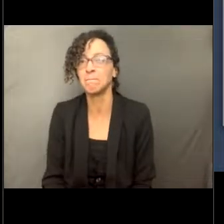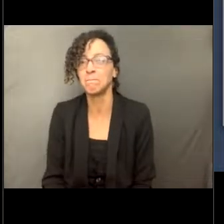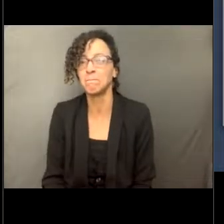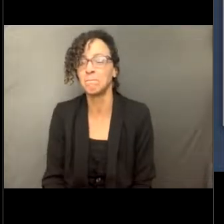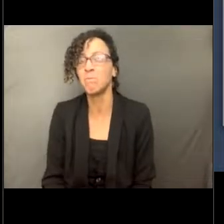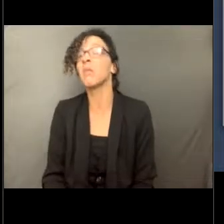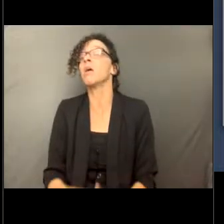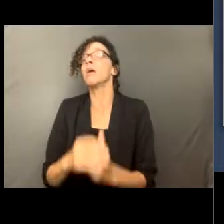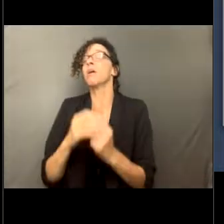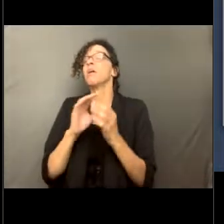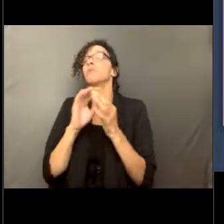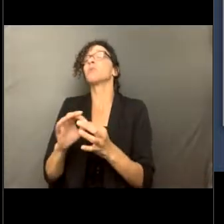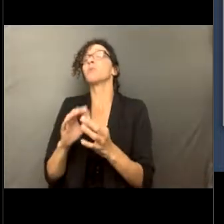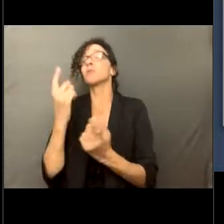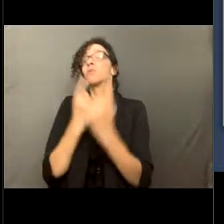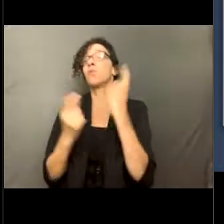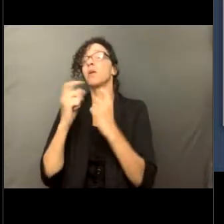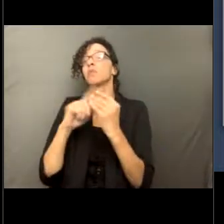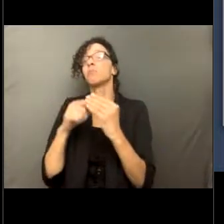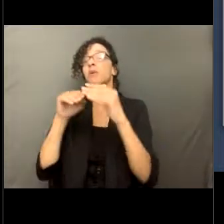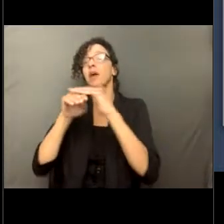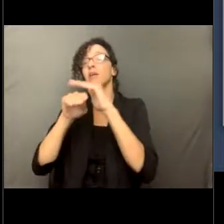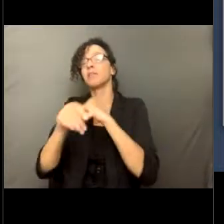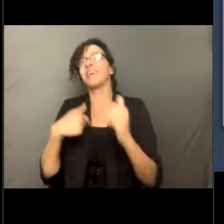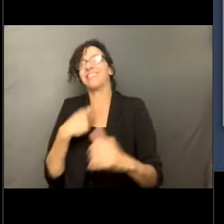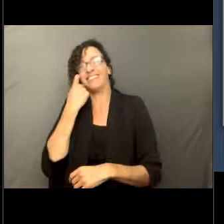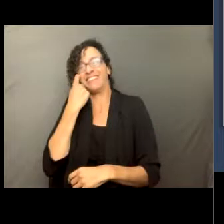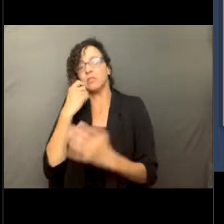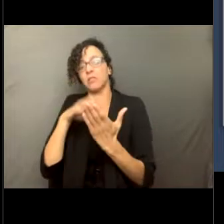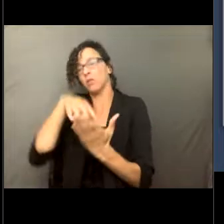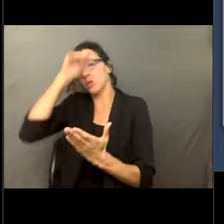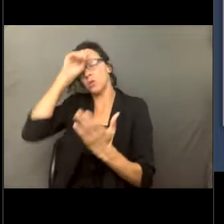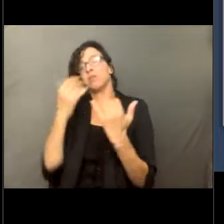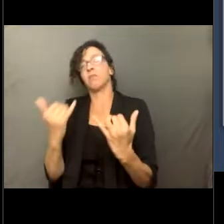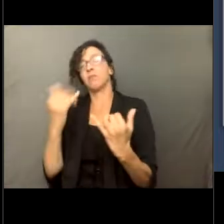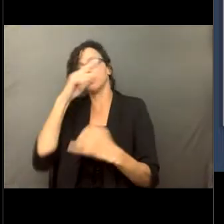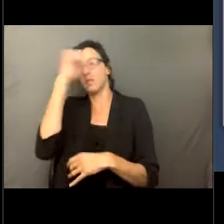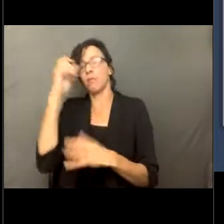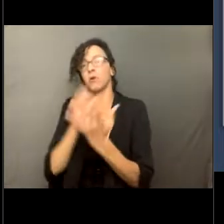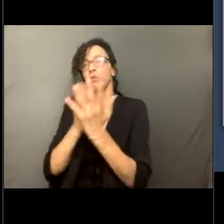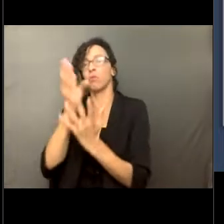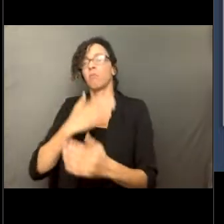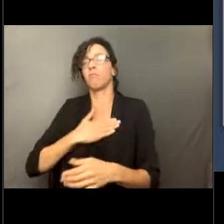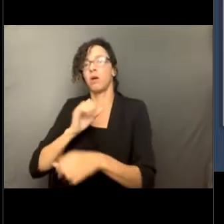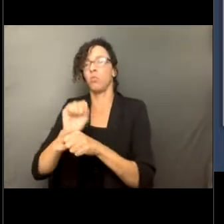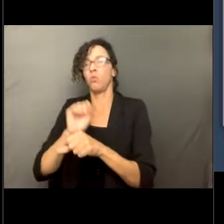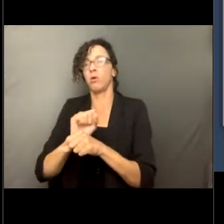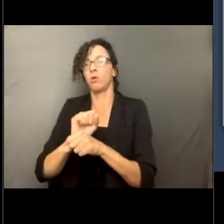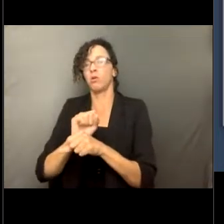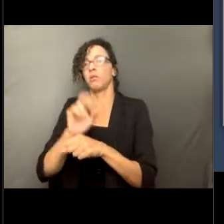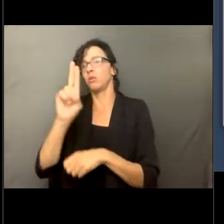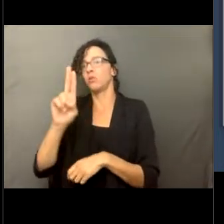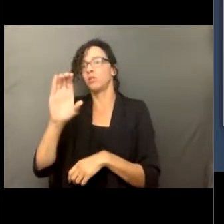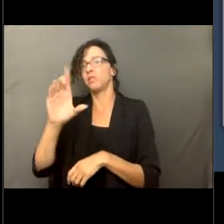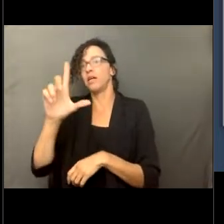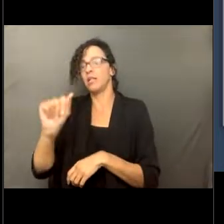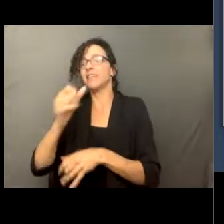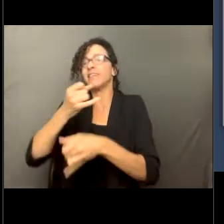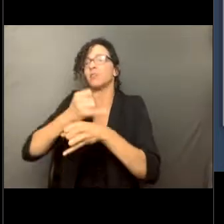access, I just learned this summer through my work at the UCLA Institute of Transportation Studies